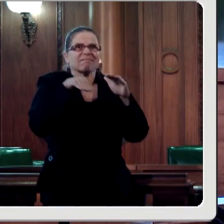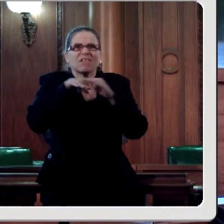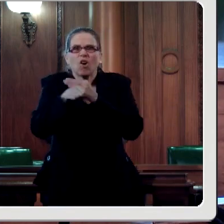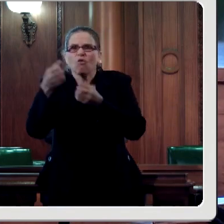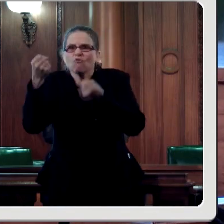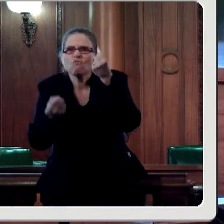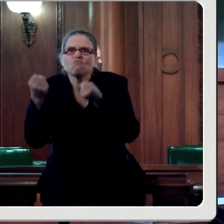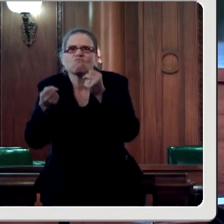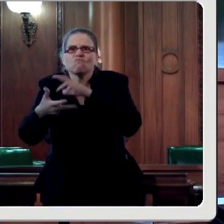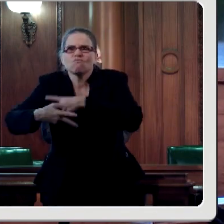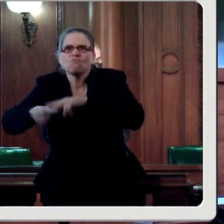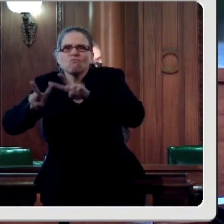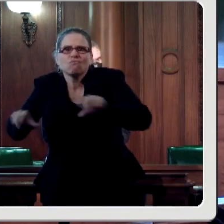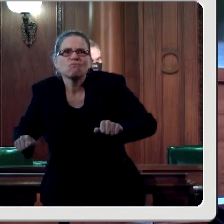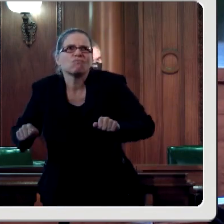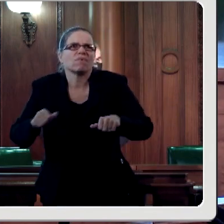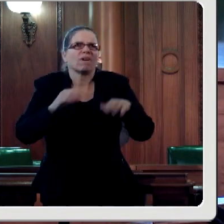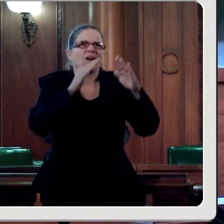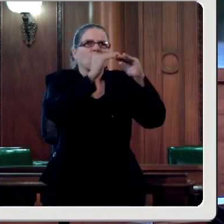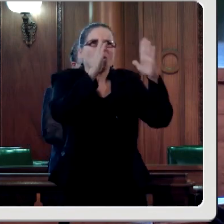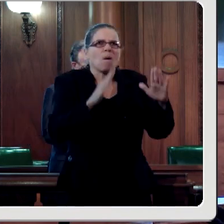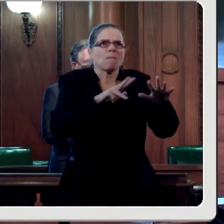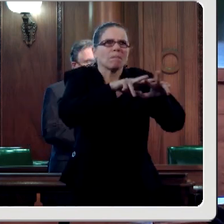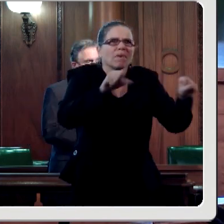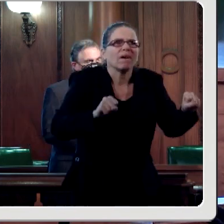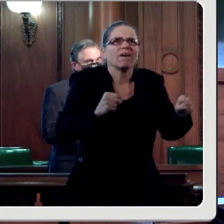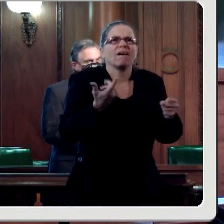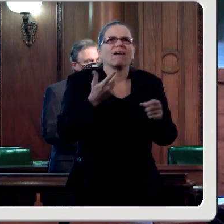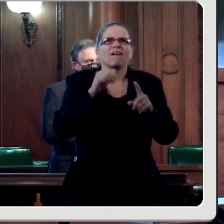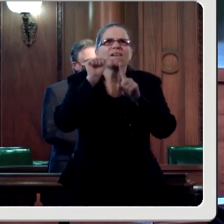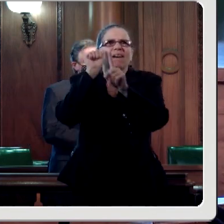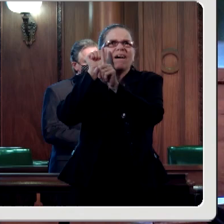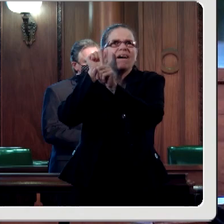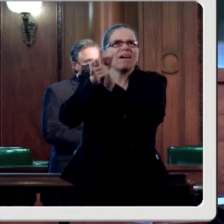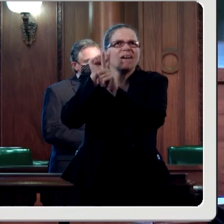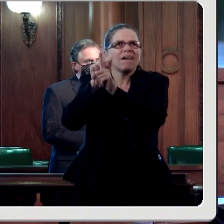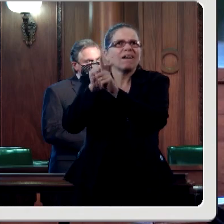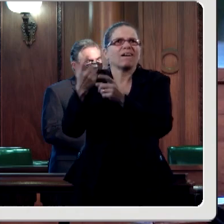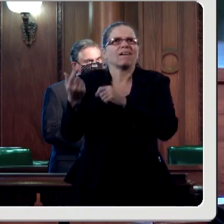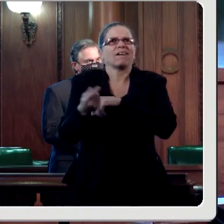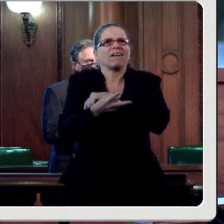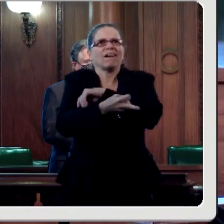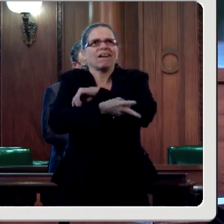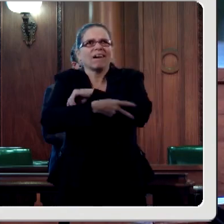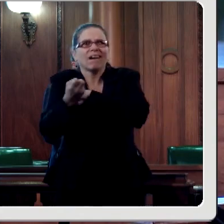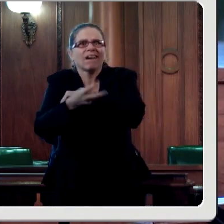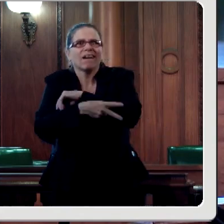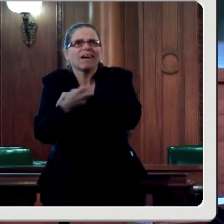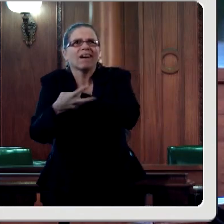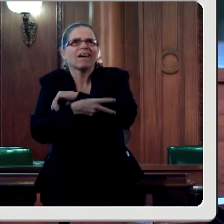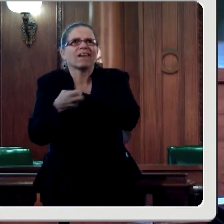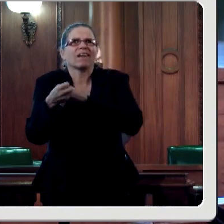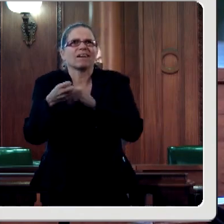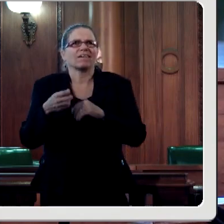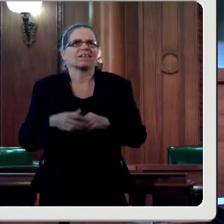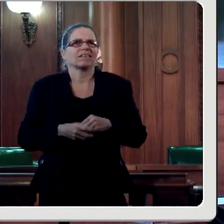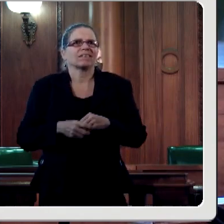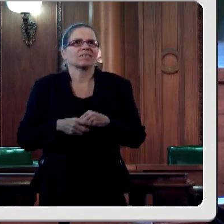also credit card fraud and credit card larceny and unarmed burglary. He was released on